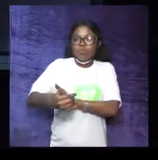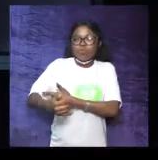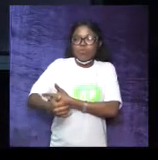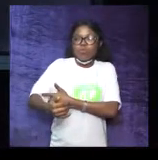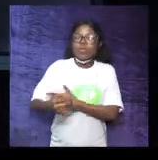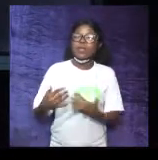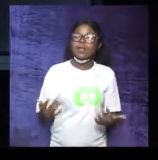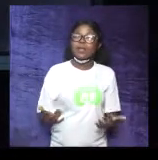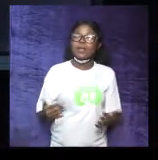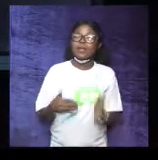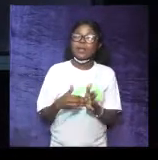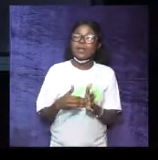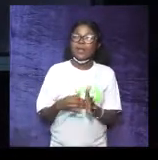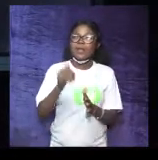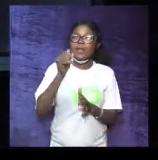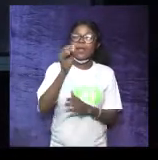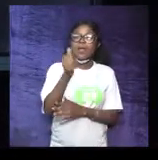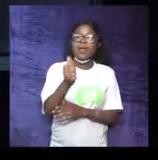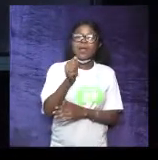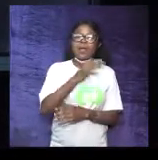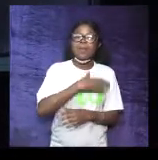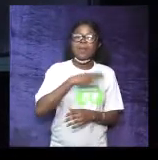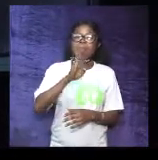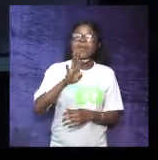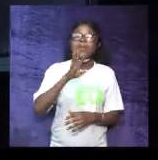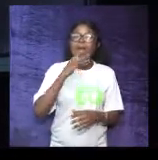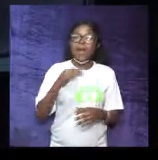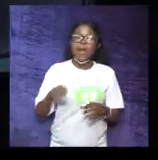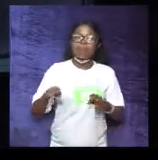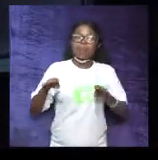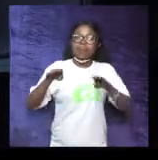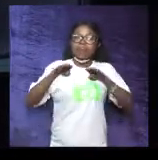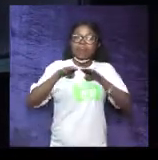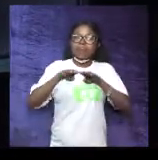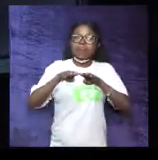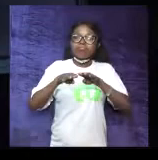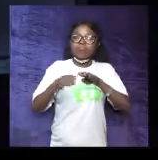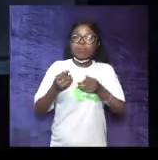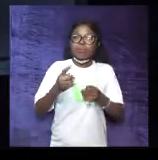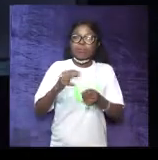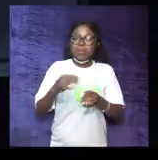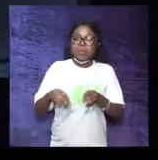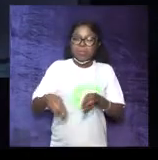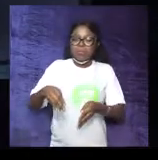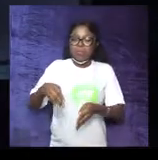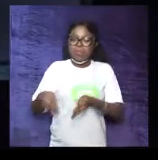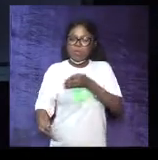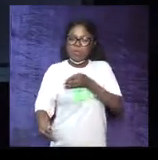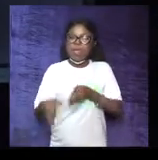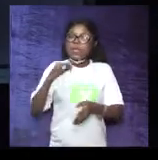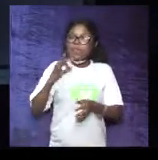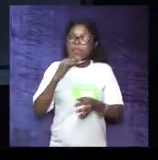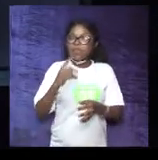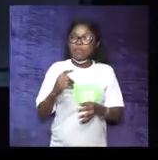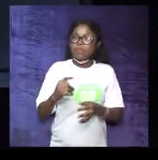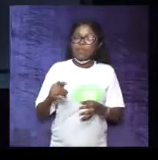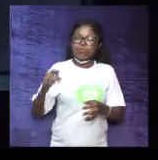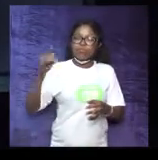elbow. Now, A and B are alternate. A is also alternate to C, because if you draw your Z this